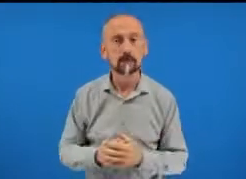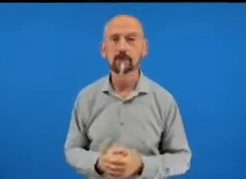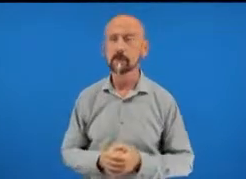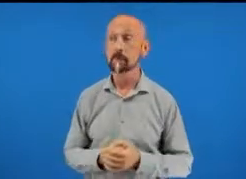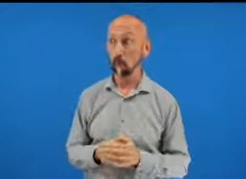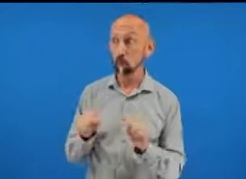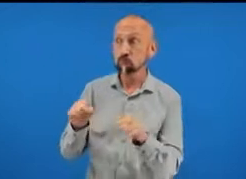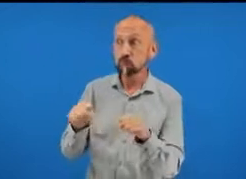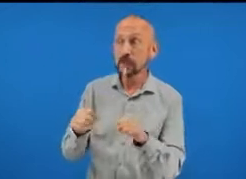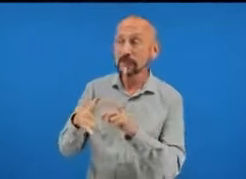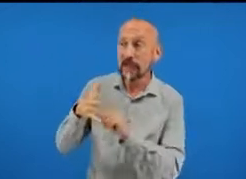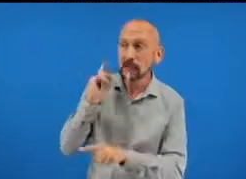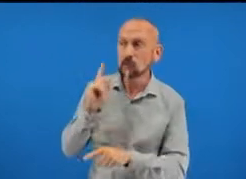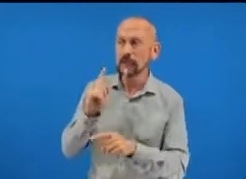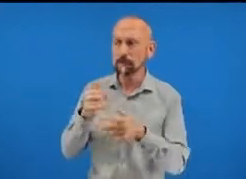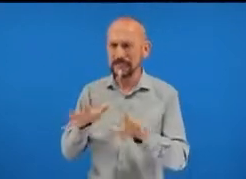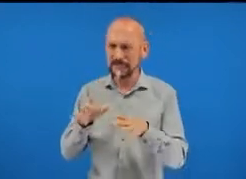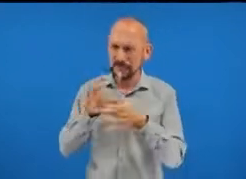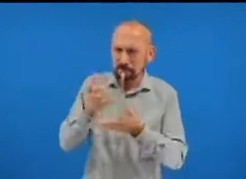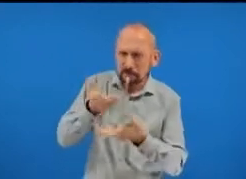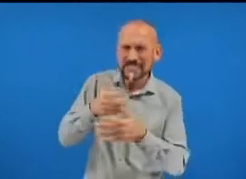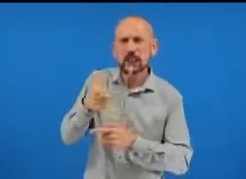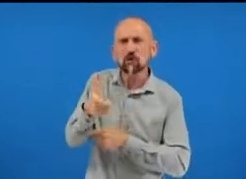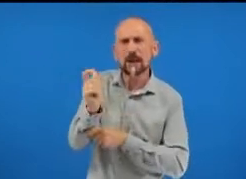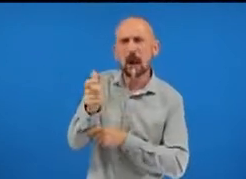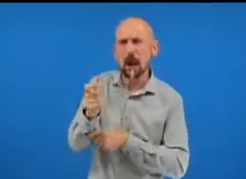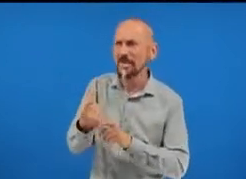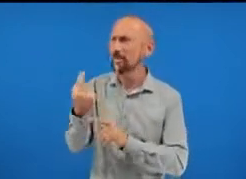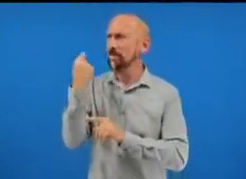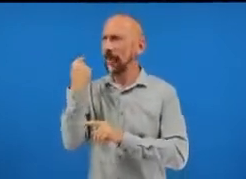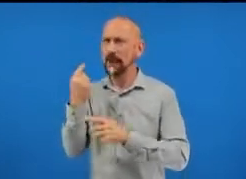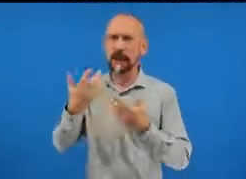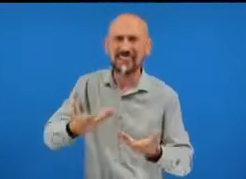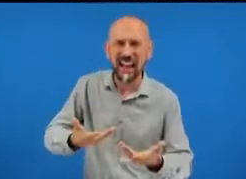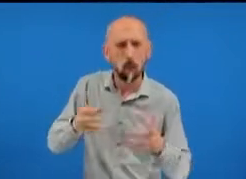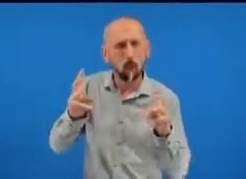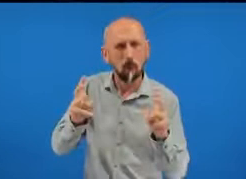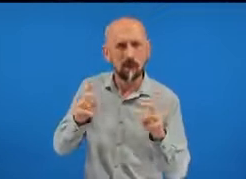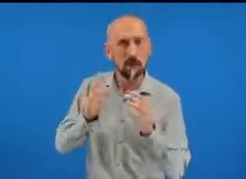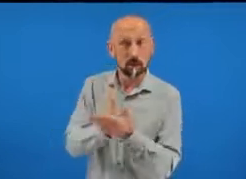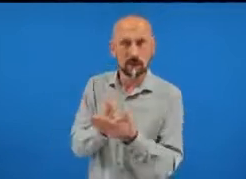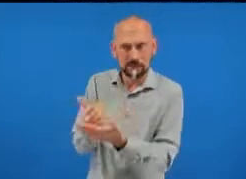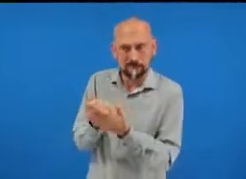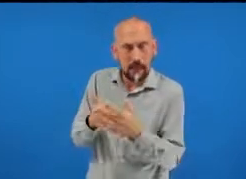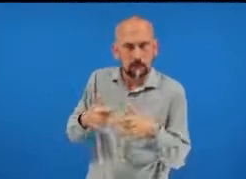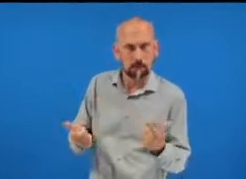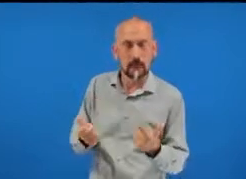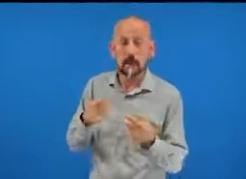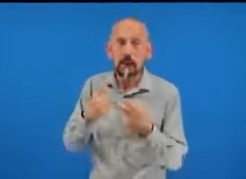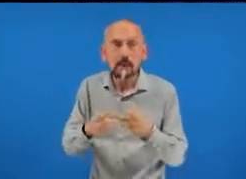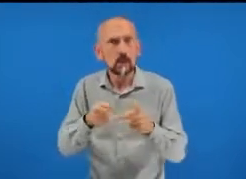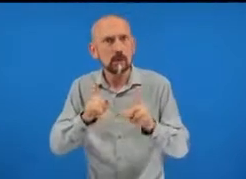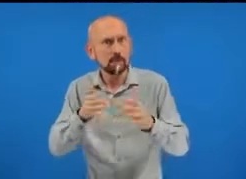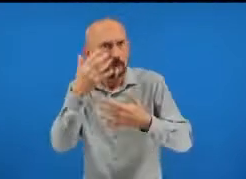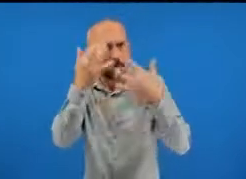both with the triggers, that then and now, but also like focusing on what I'm like bringing in what I know now.